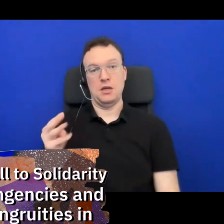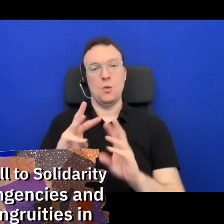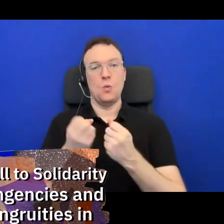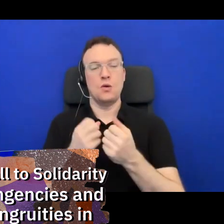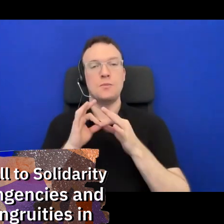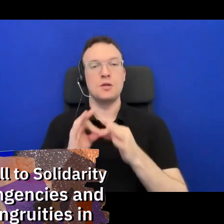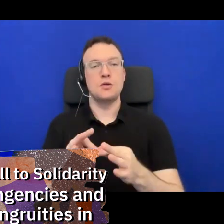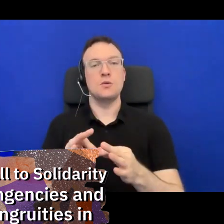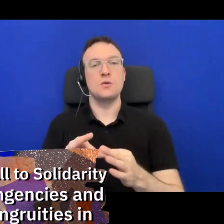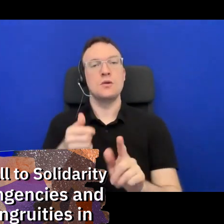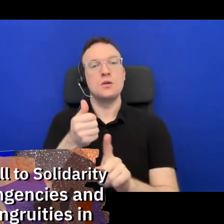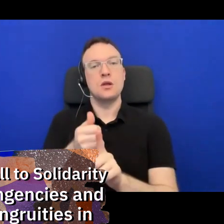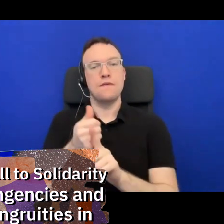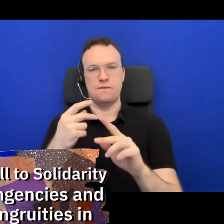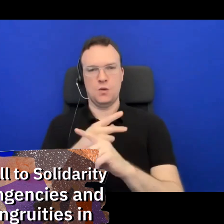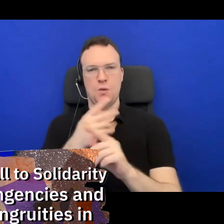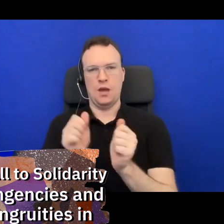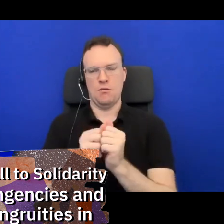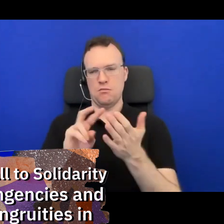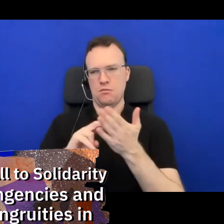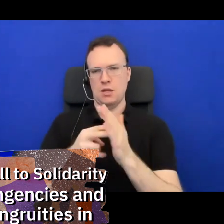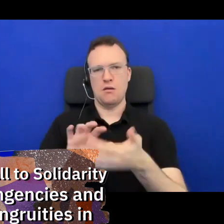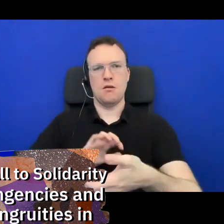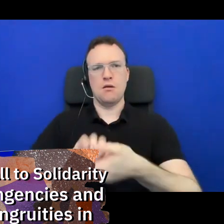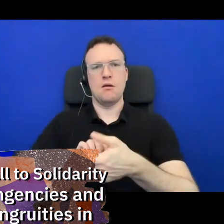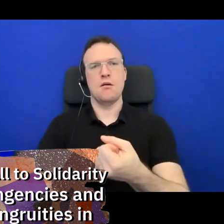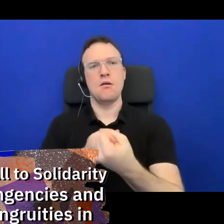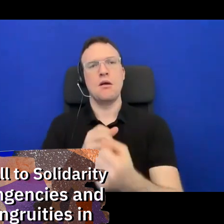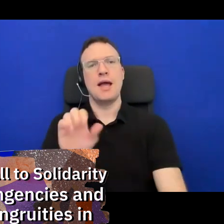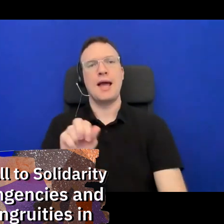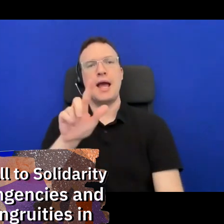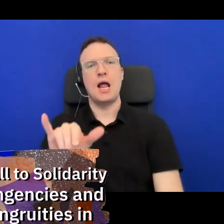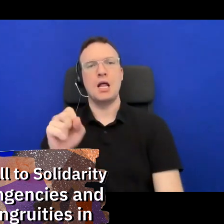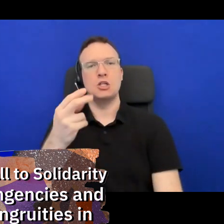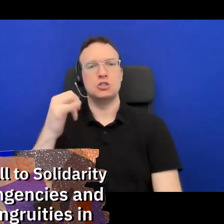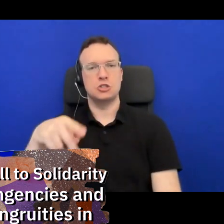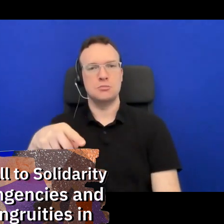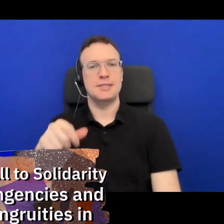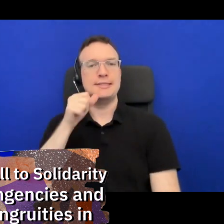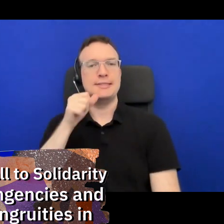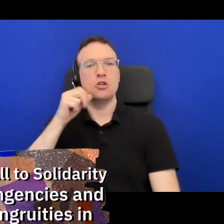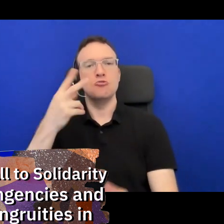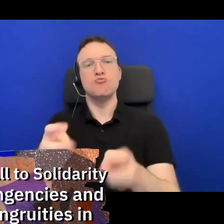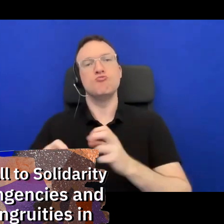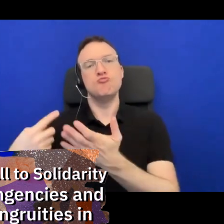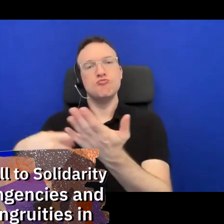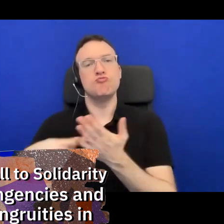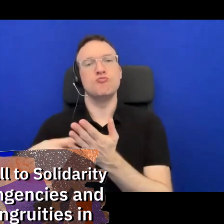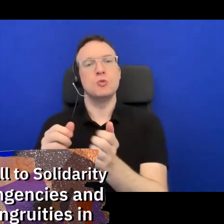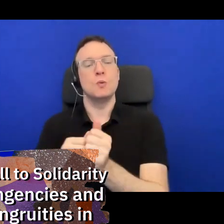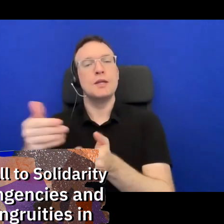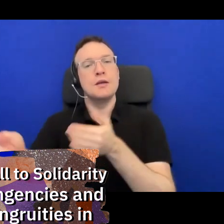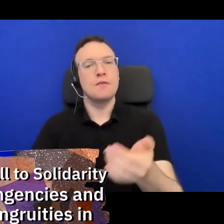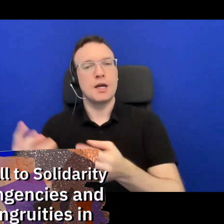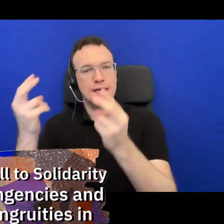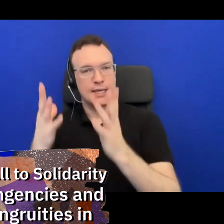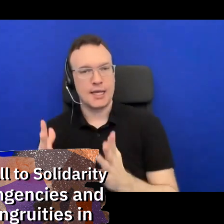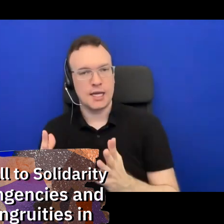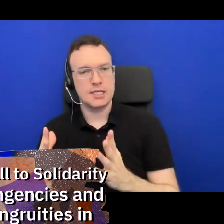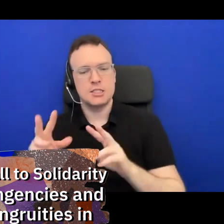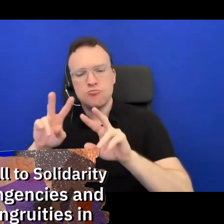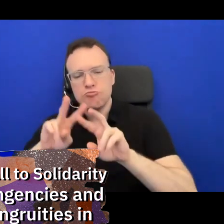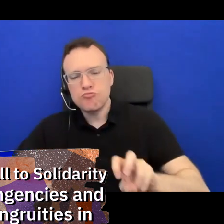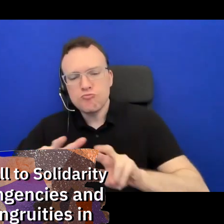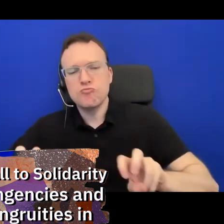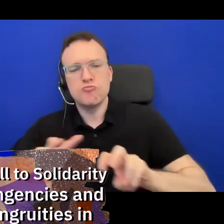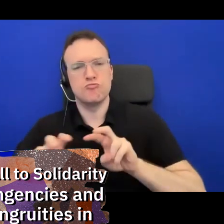orientating yourself to allyship and a fireside chat yesterday with invited guests exploring the